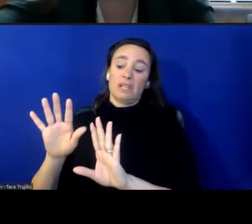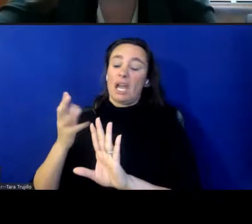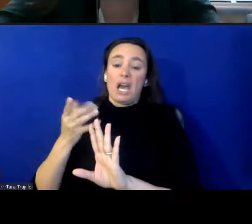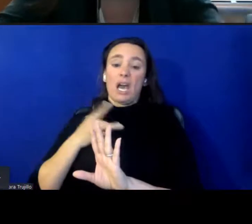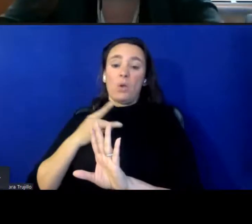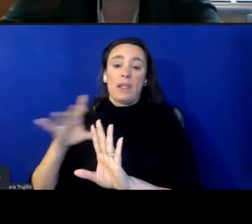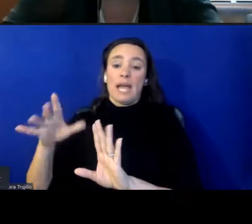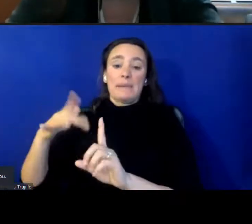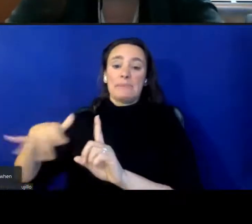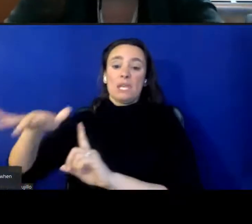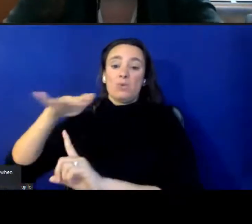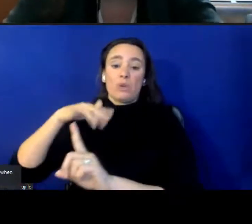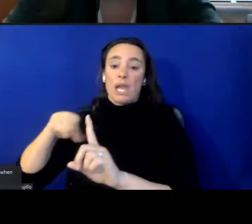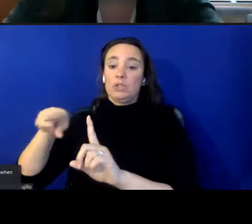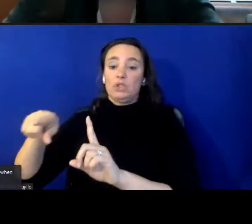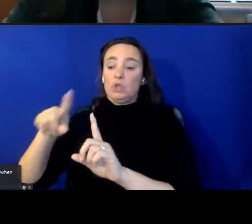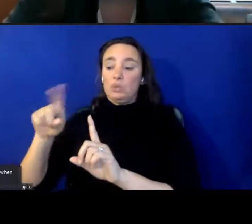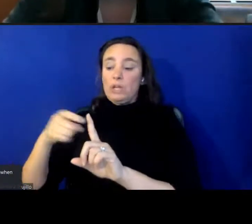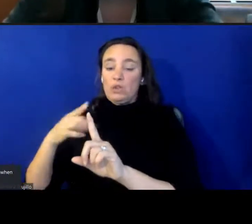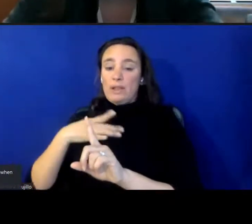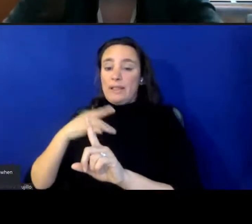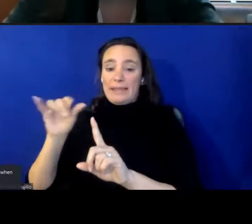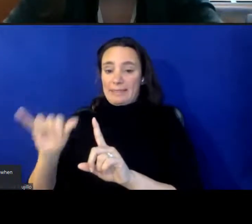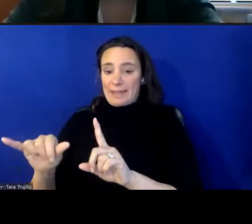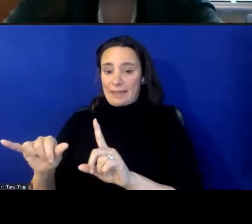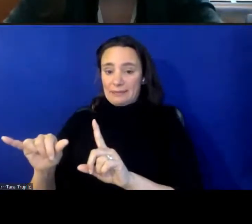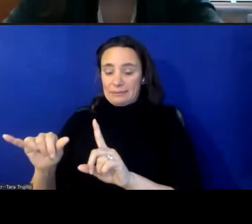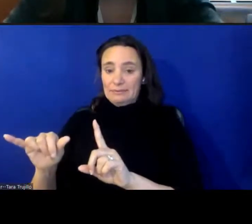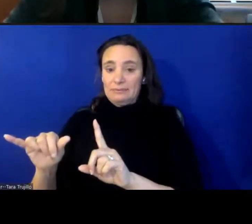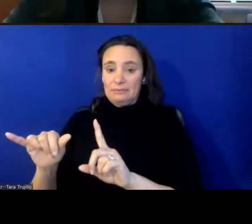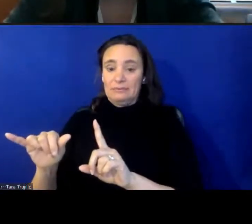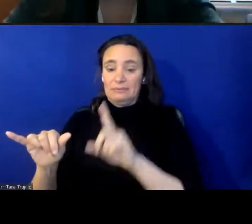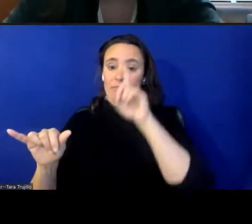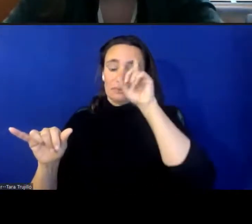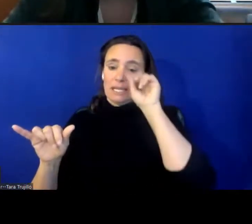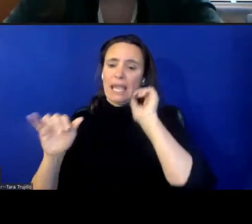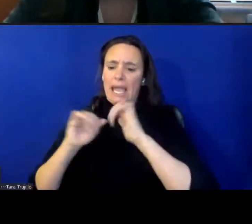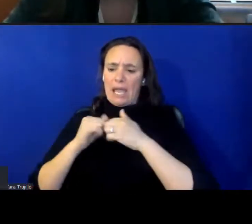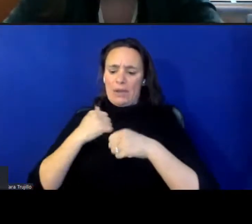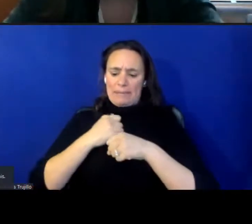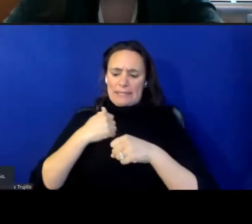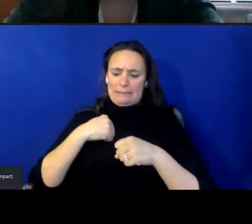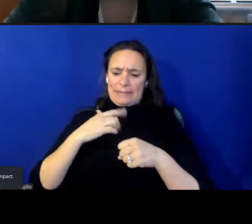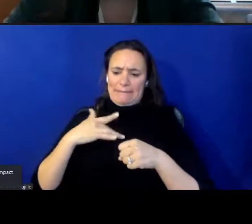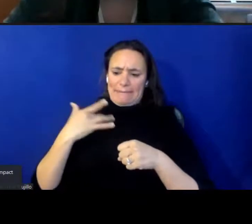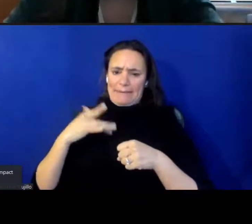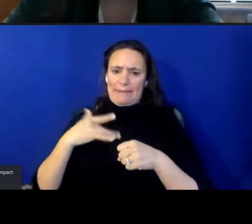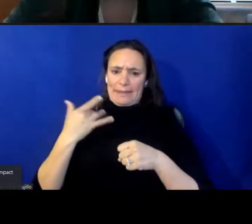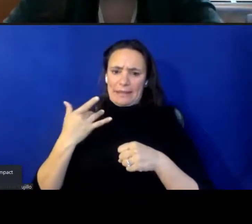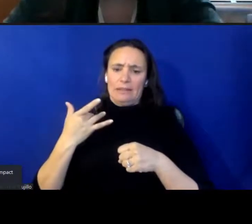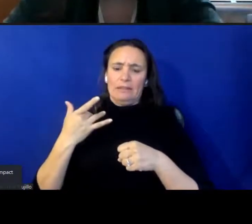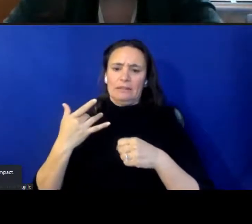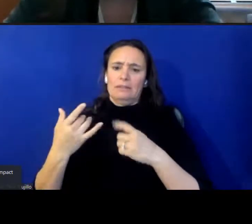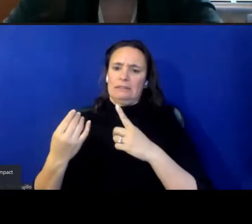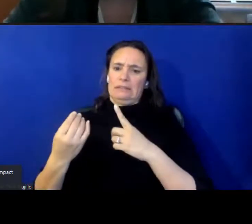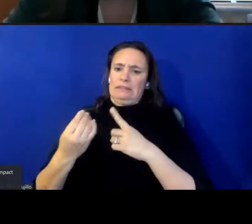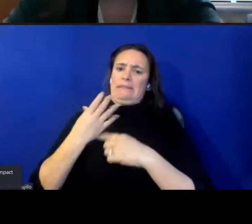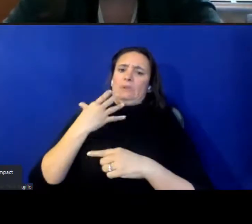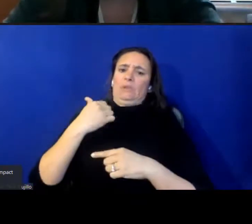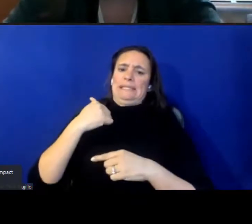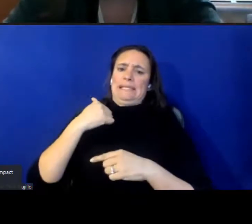being around you when you're like this. This is how it makes me feel. This is the impact it's having on me and